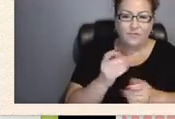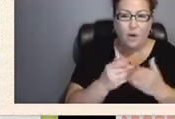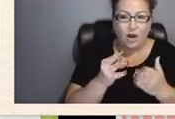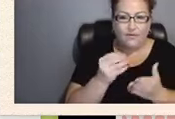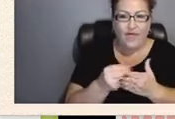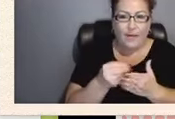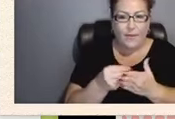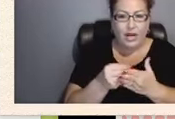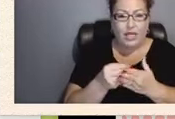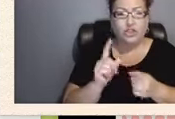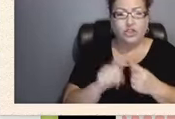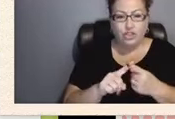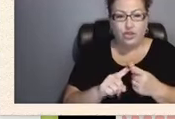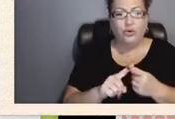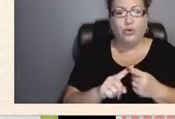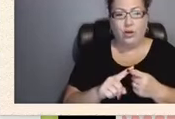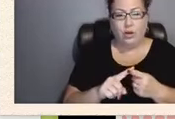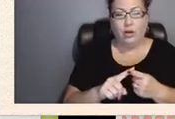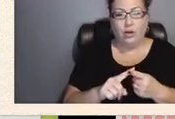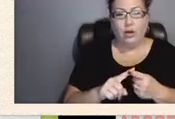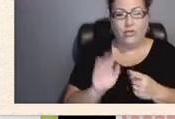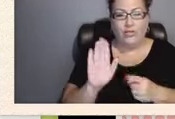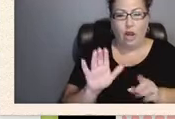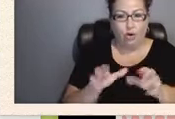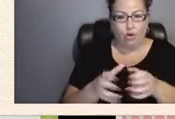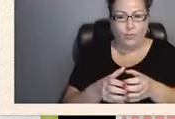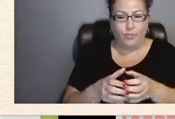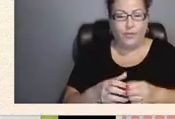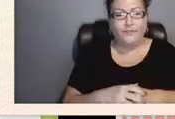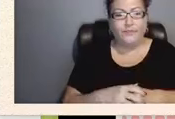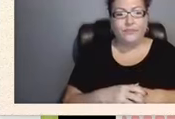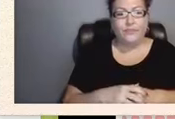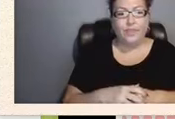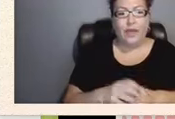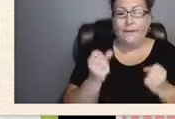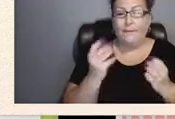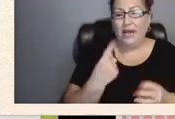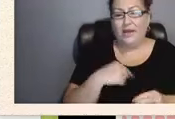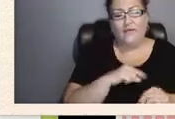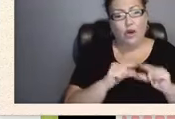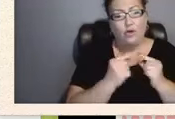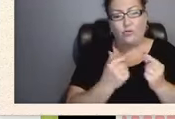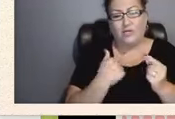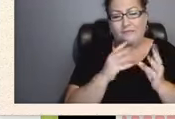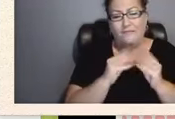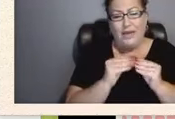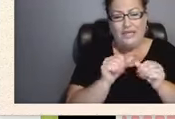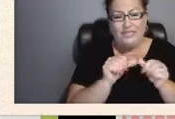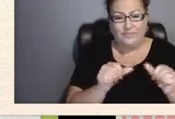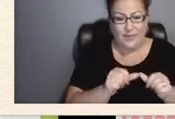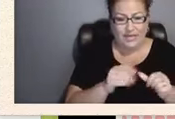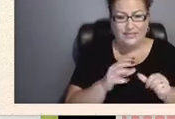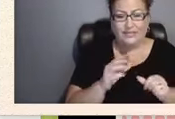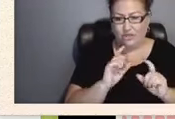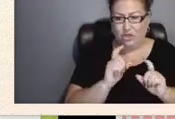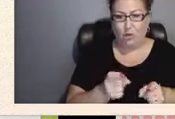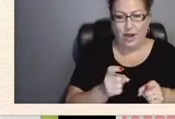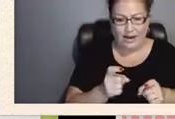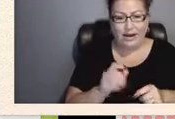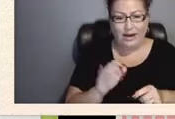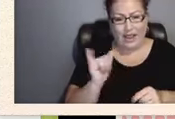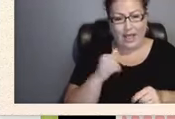concerts to their group. Many of our groups have their meeting space donated, as I